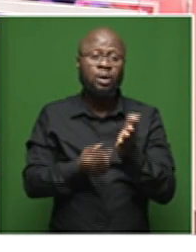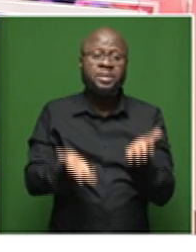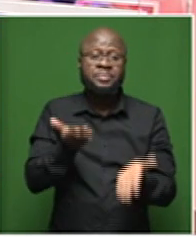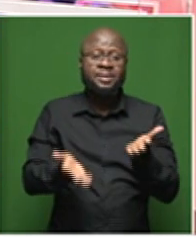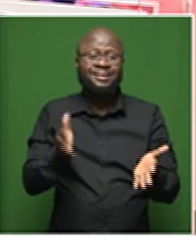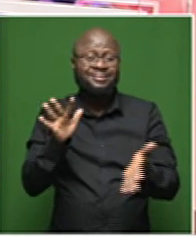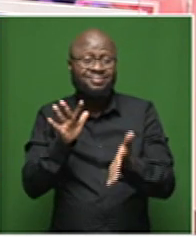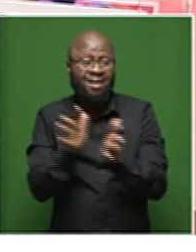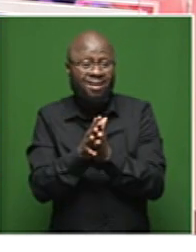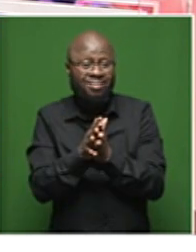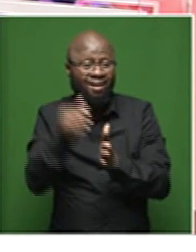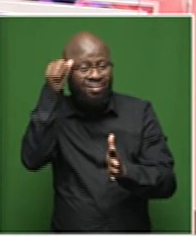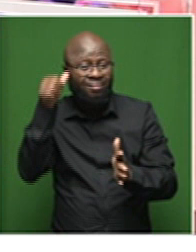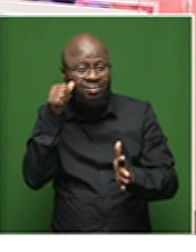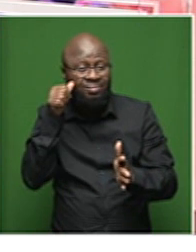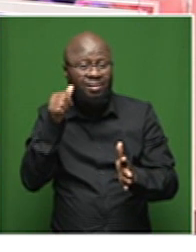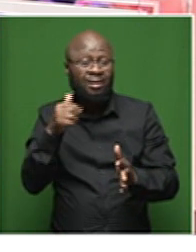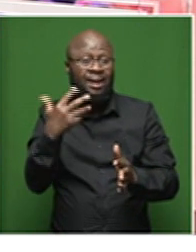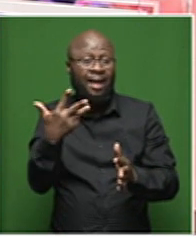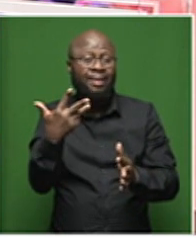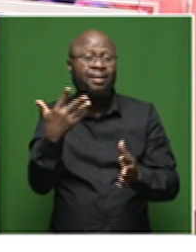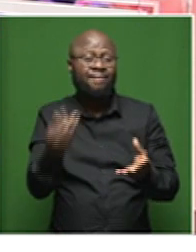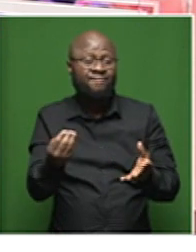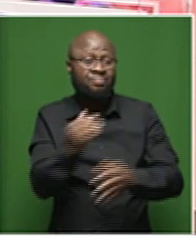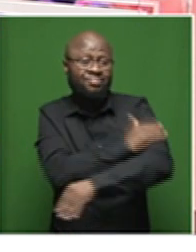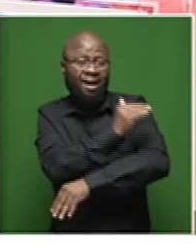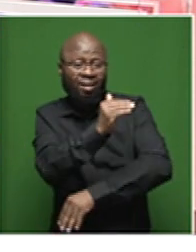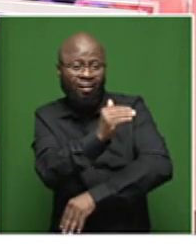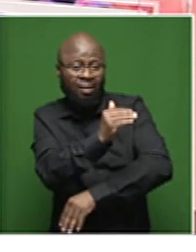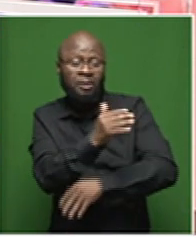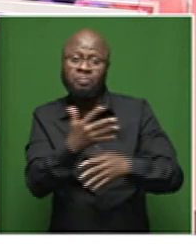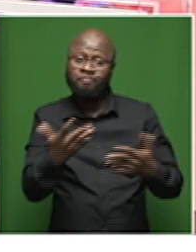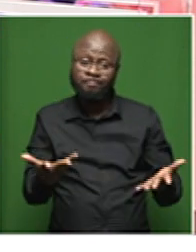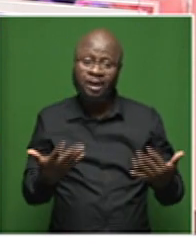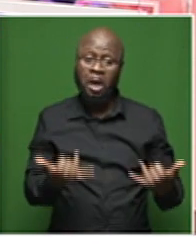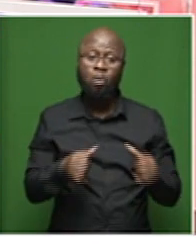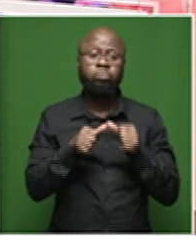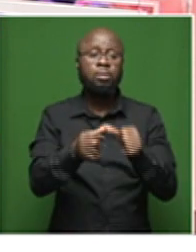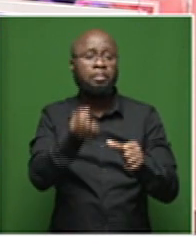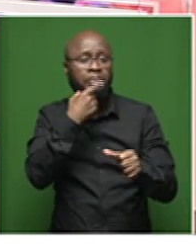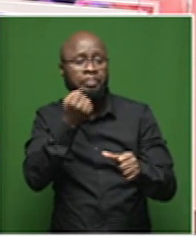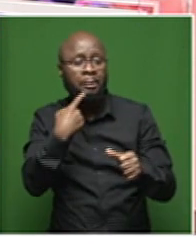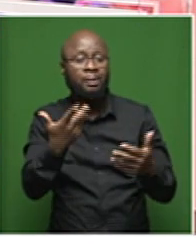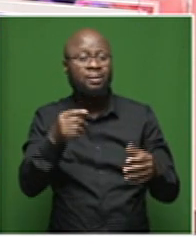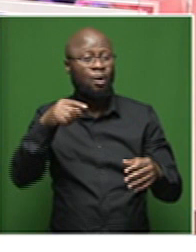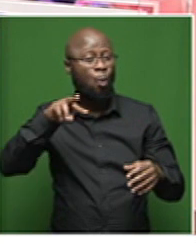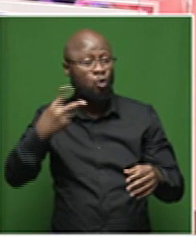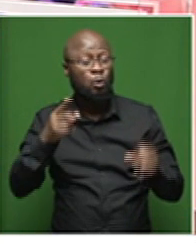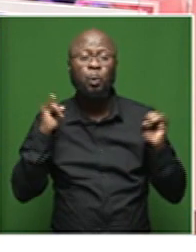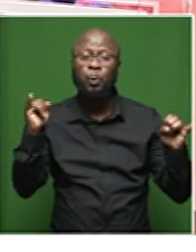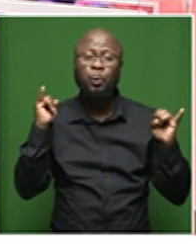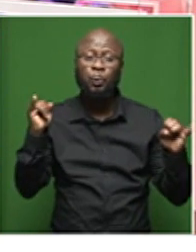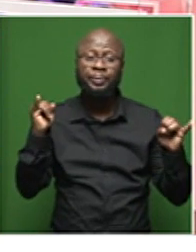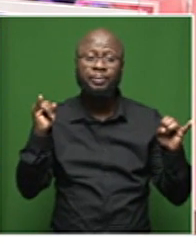hypertensive adults go unscreened, undiagnosed and untreated. Now, high blood pressure is the single biggest cause of premature death